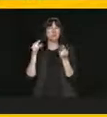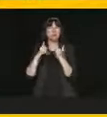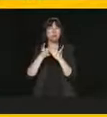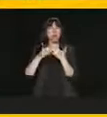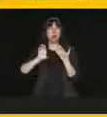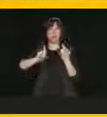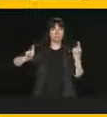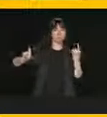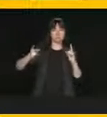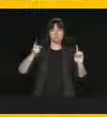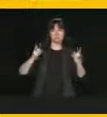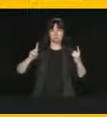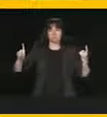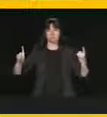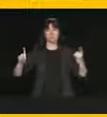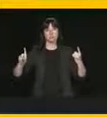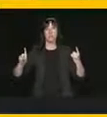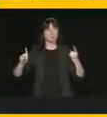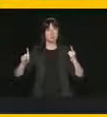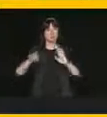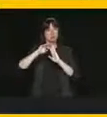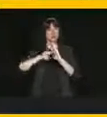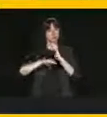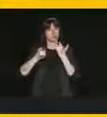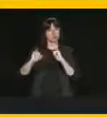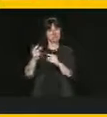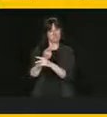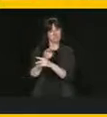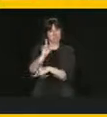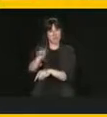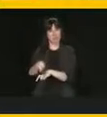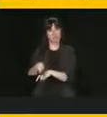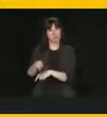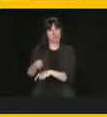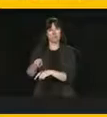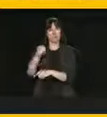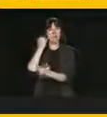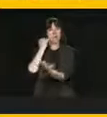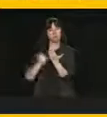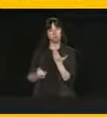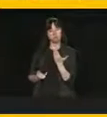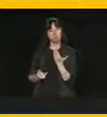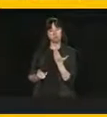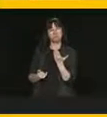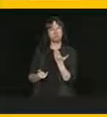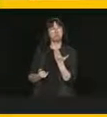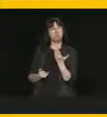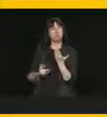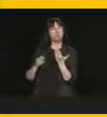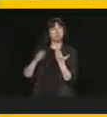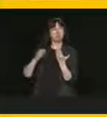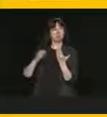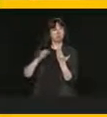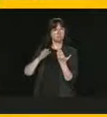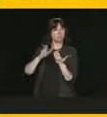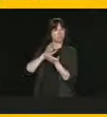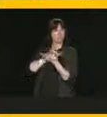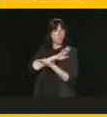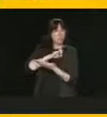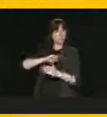These are all details that need to be worked out to the satisfaction not just of governments, but of the school boards,